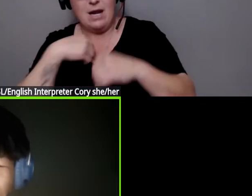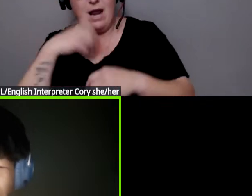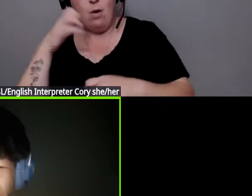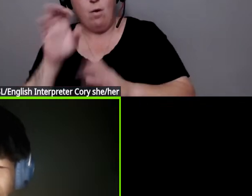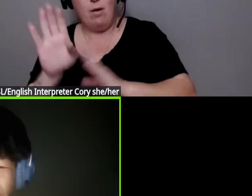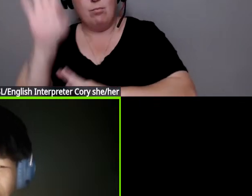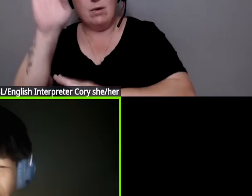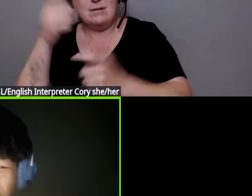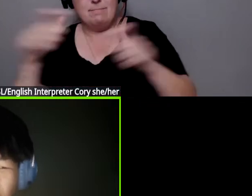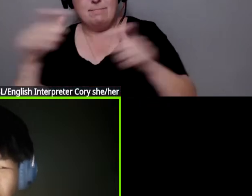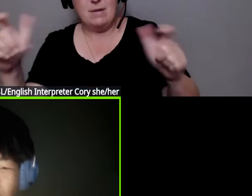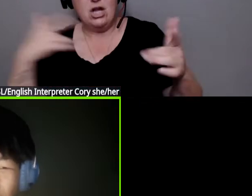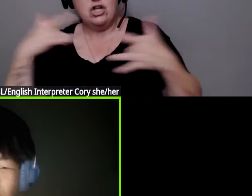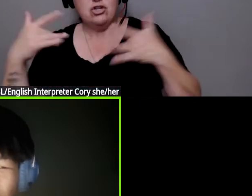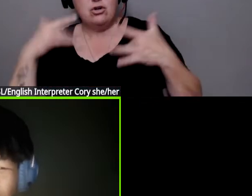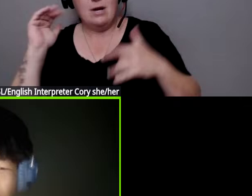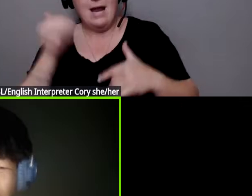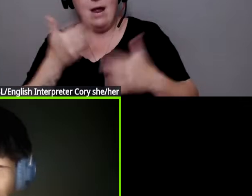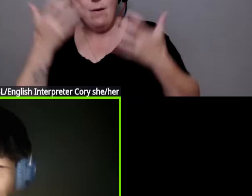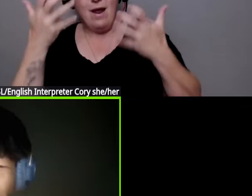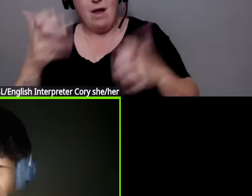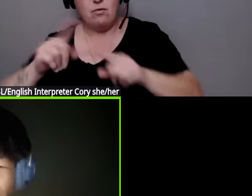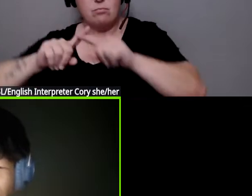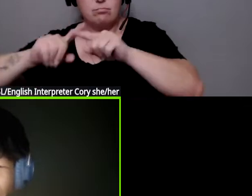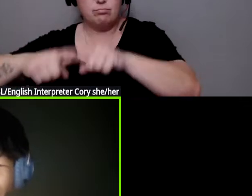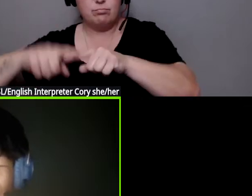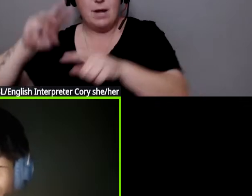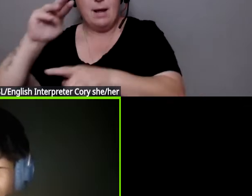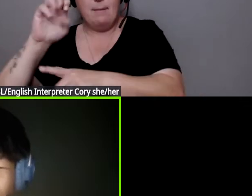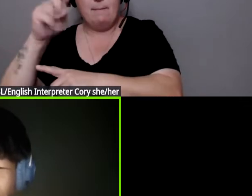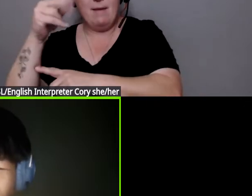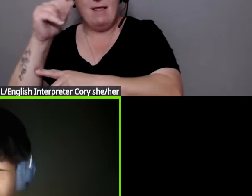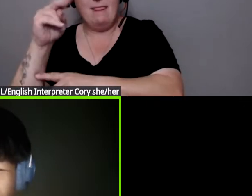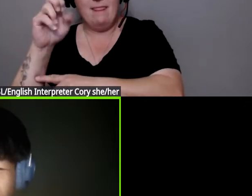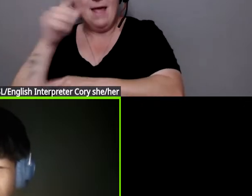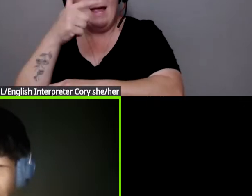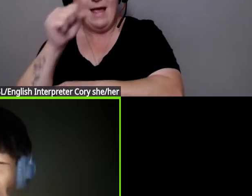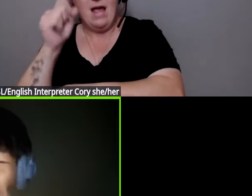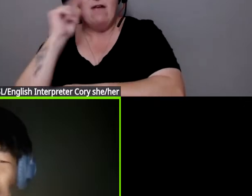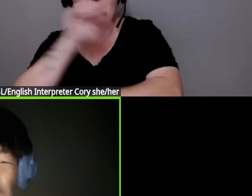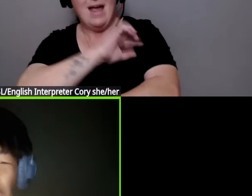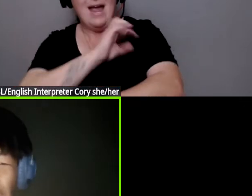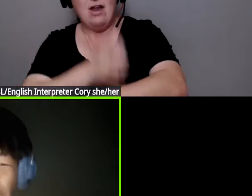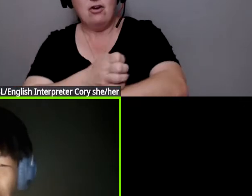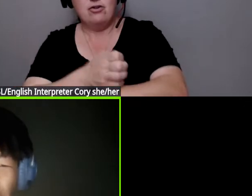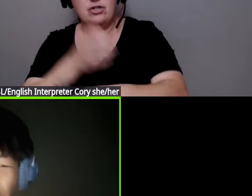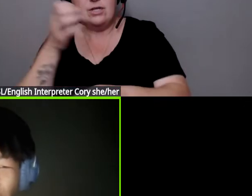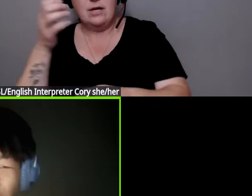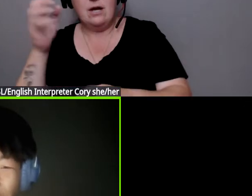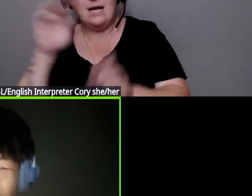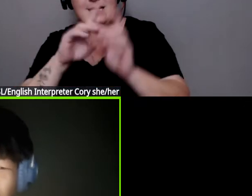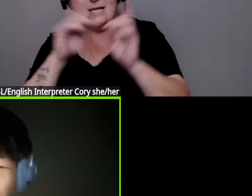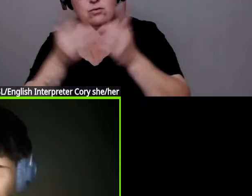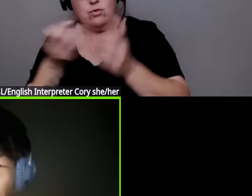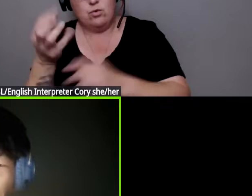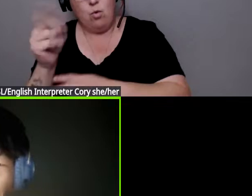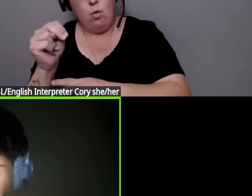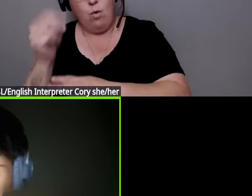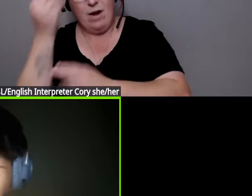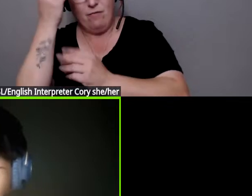major concern: our heavy reliance on methane gas as an energy source. According to the district's own data,